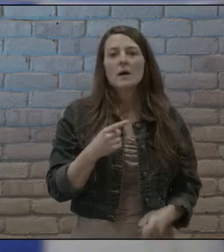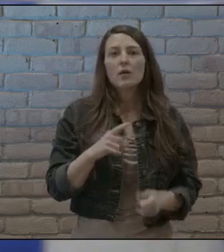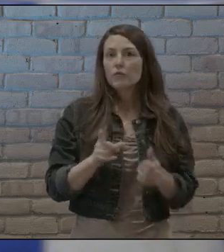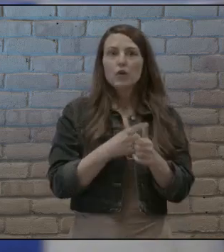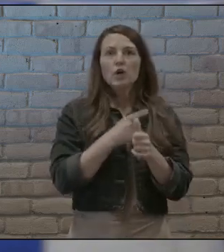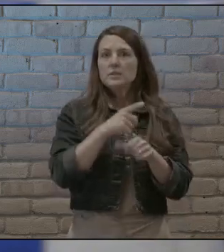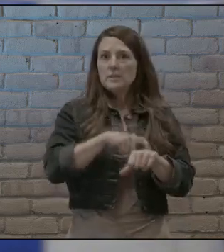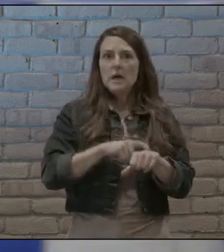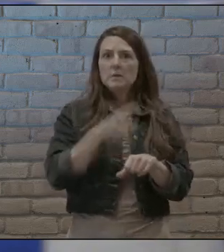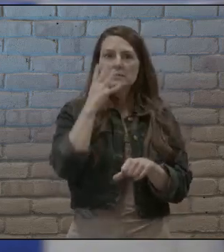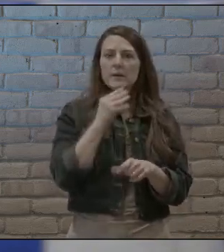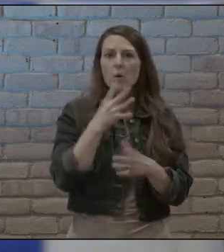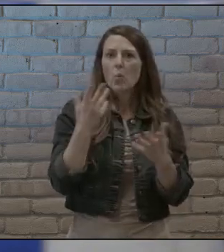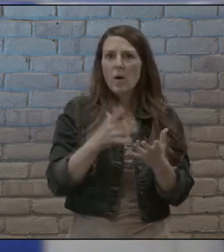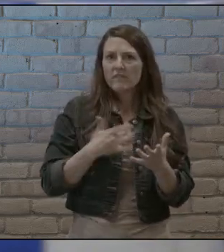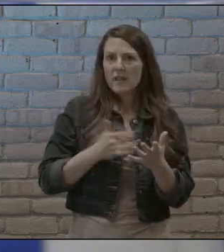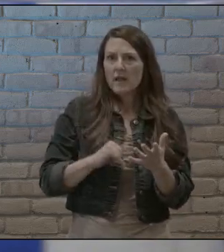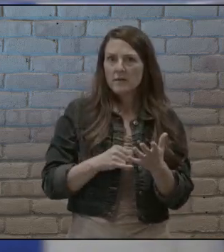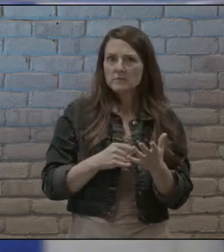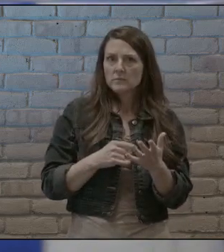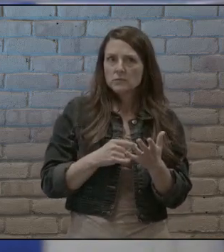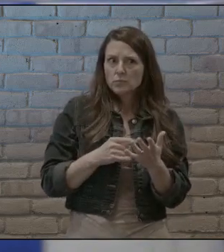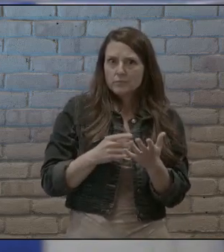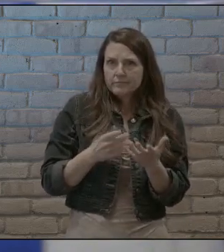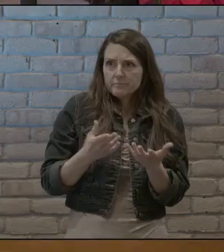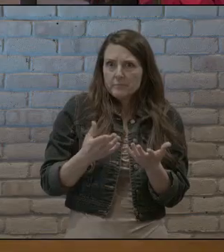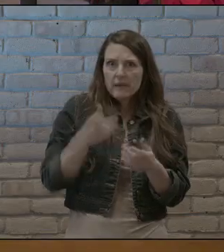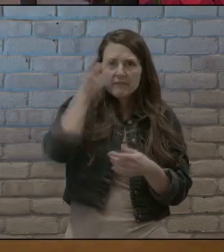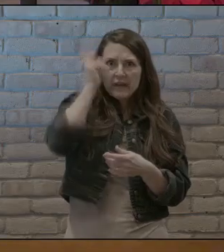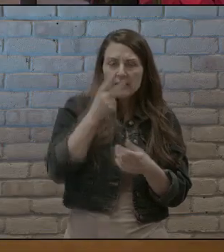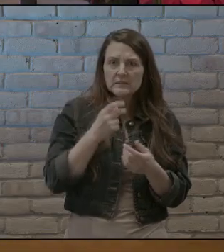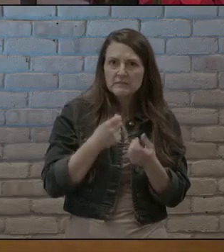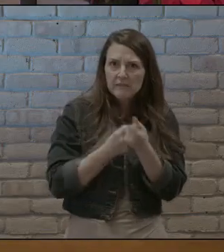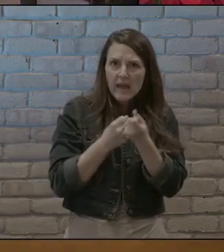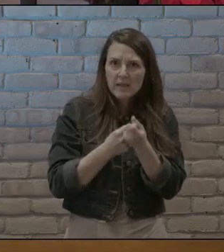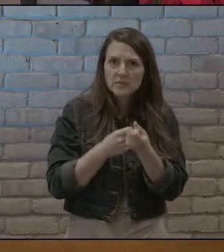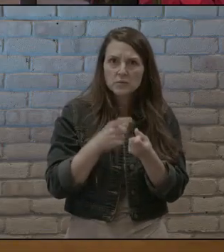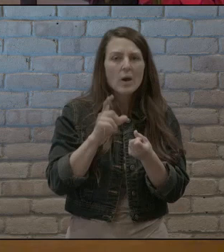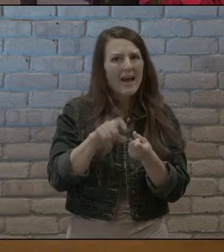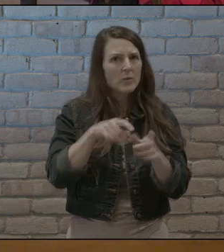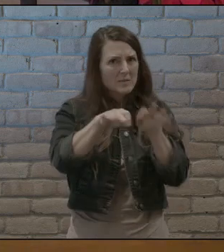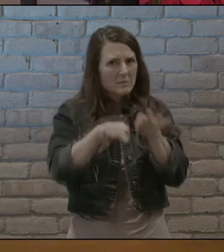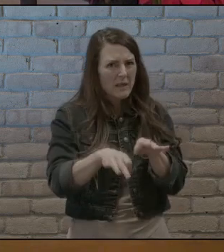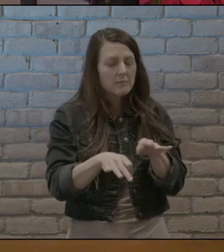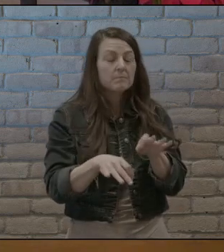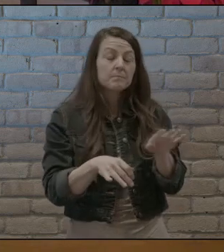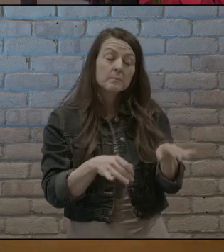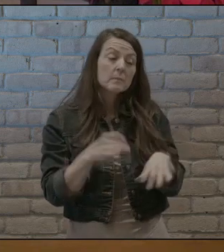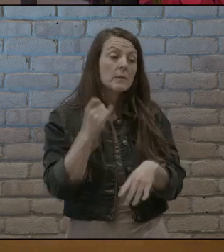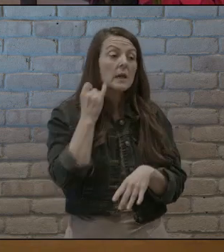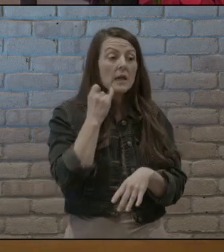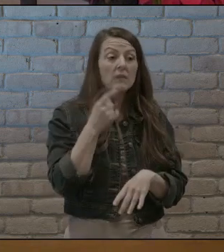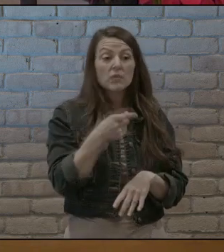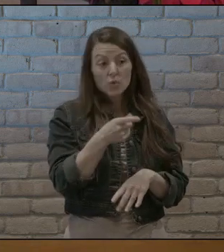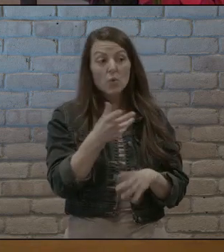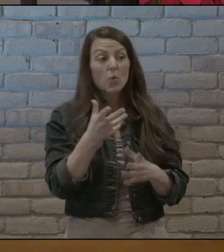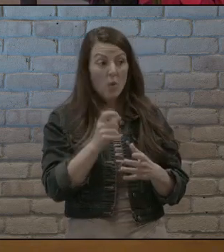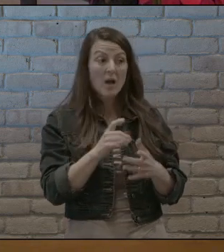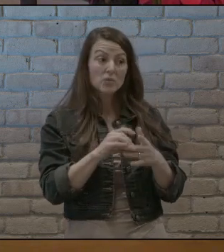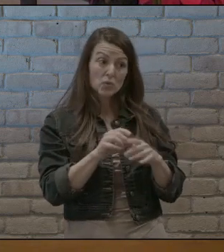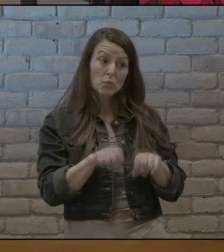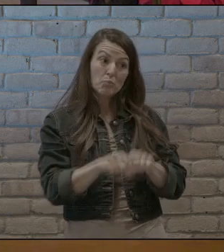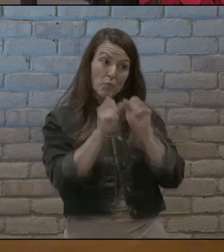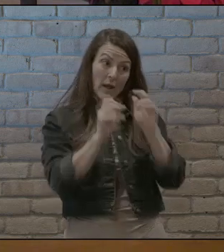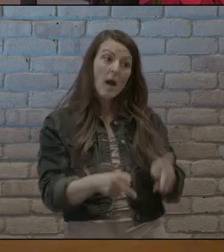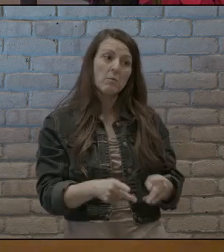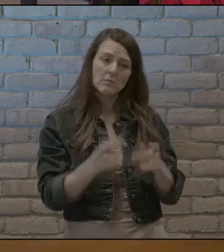first experience of what it's like to be a Vikings fan. And so I had to explain to her, if you want to end the relationship, this is the